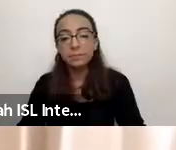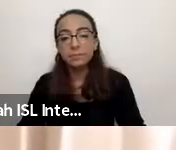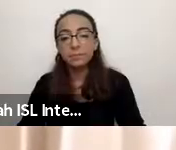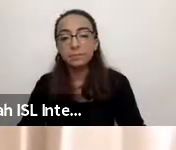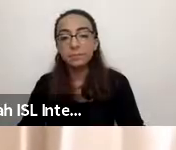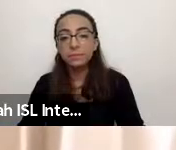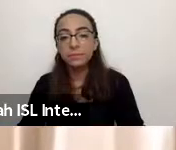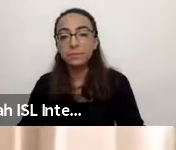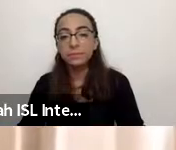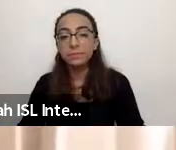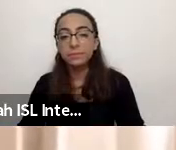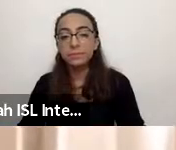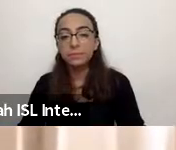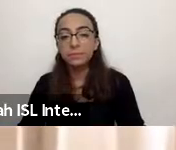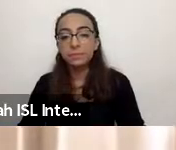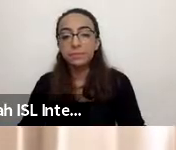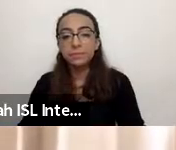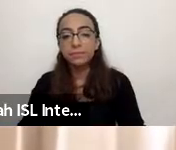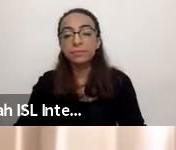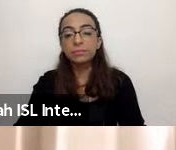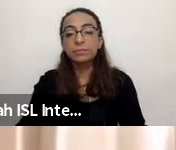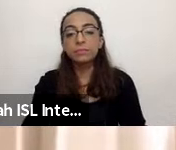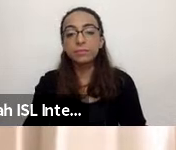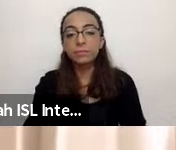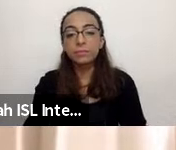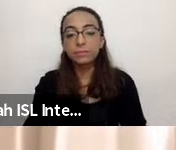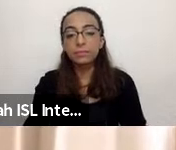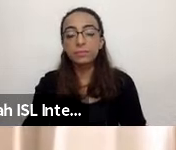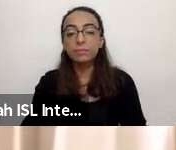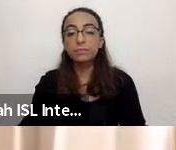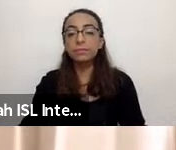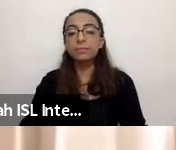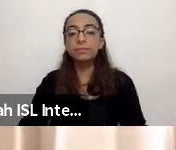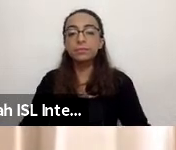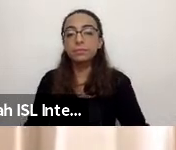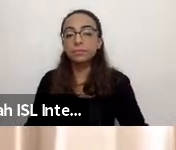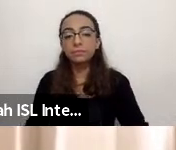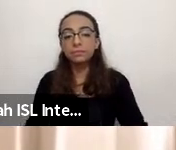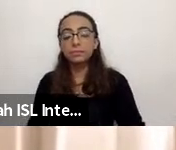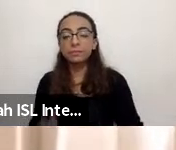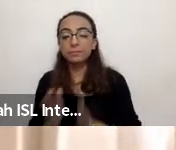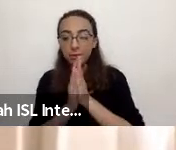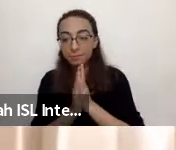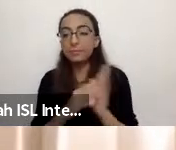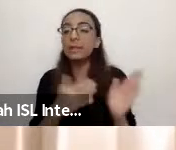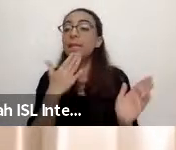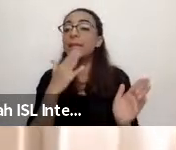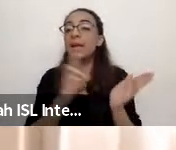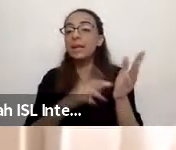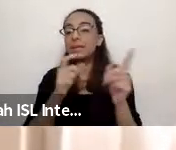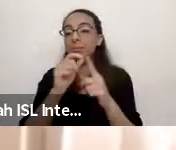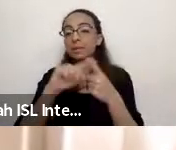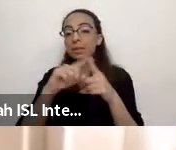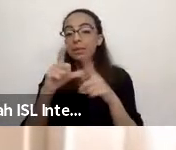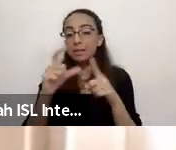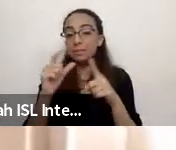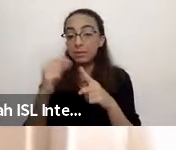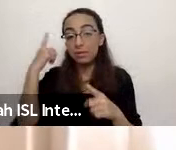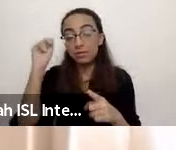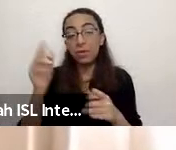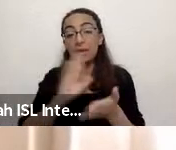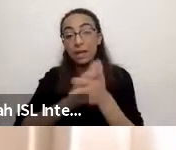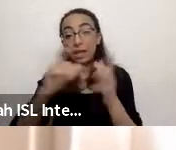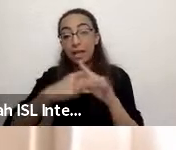Namaskar. Thank you NCPEDP for the Helen Keller Award. This